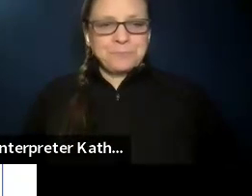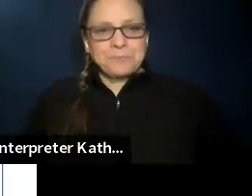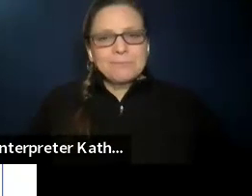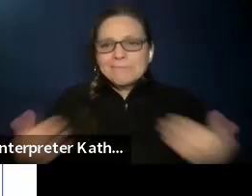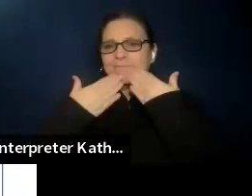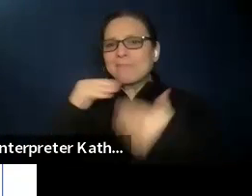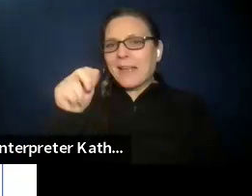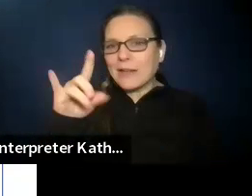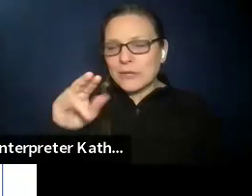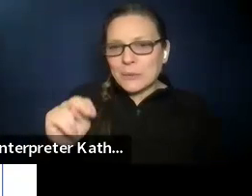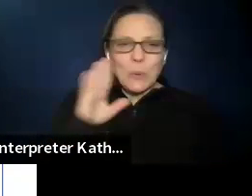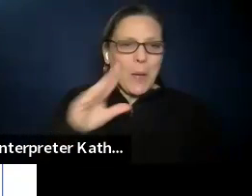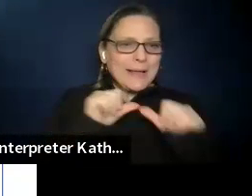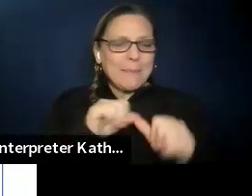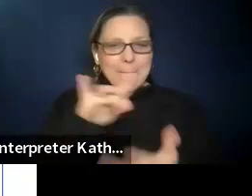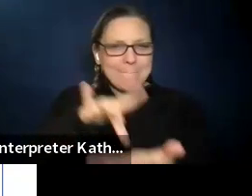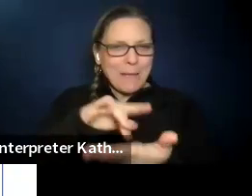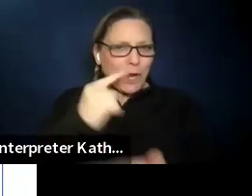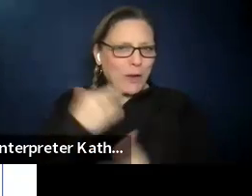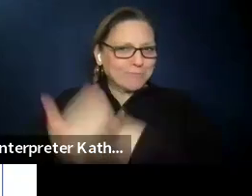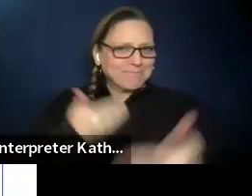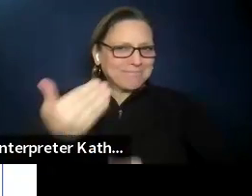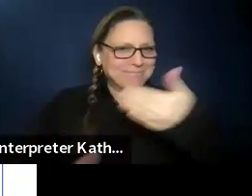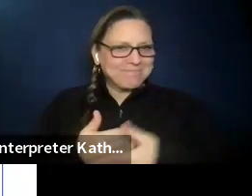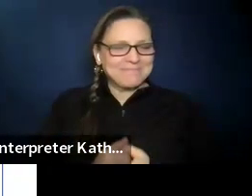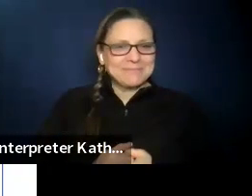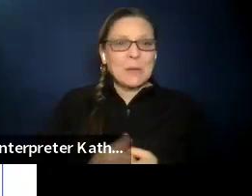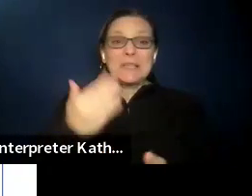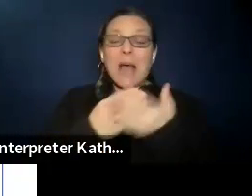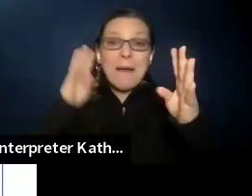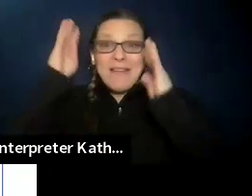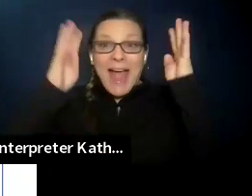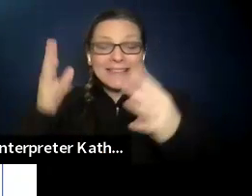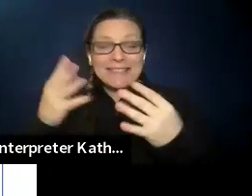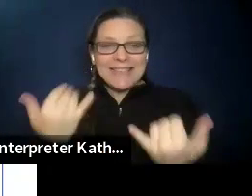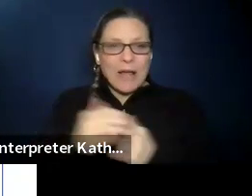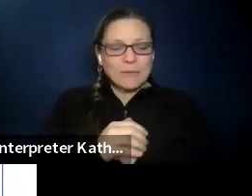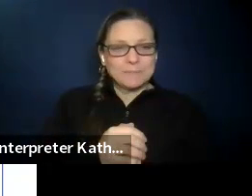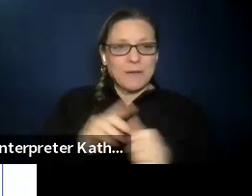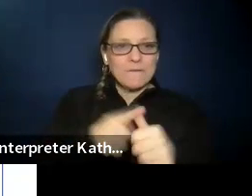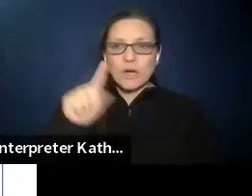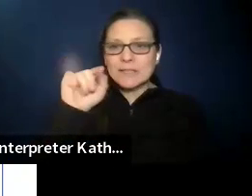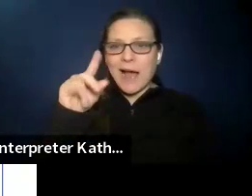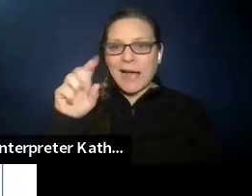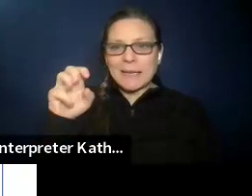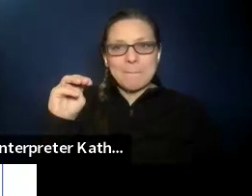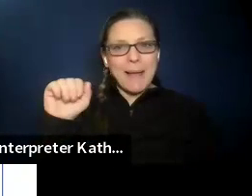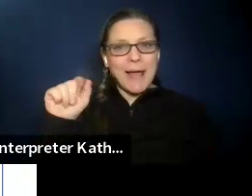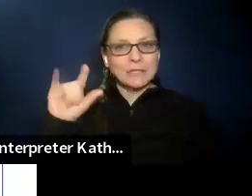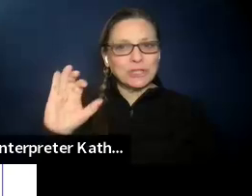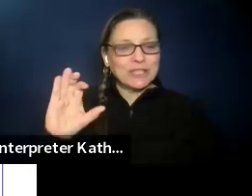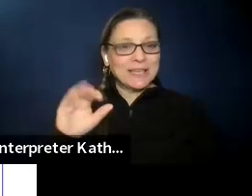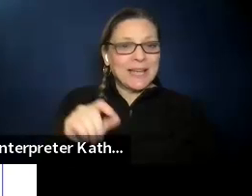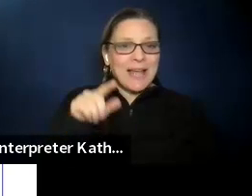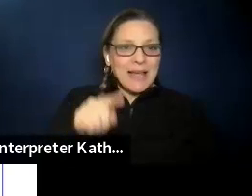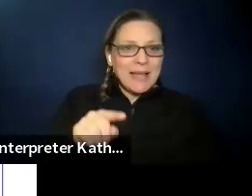Thank you, Adrian. We're going to keep this middle grade train going with a few fantasy novels to share, the first being Tide Magic. In